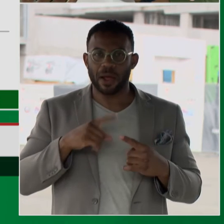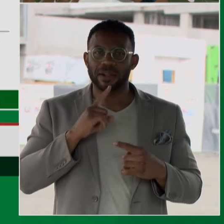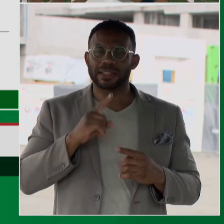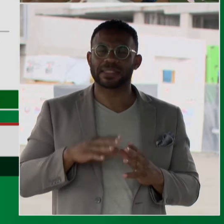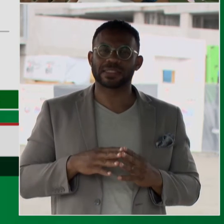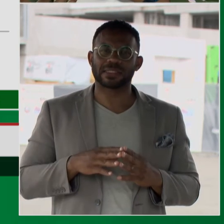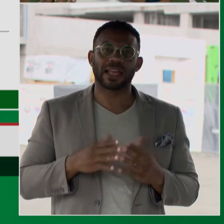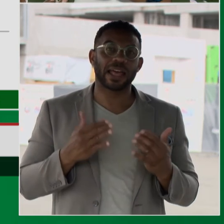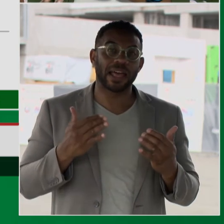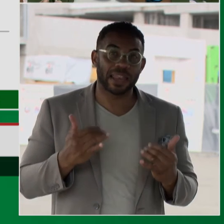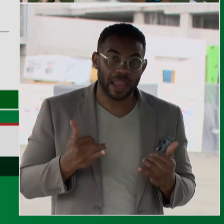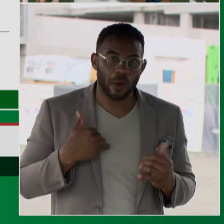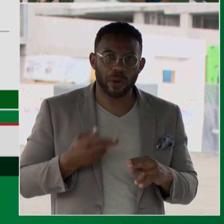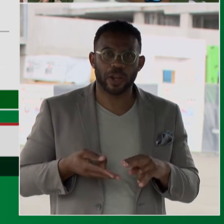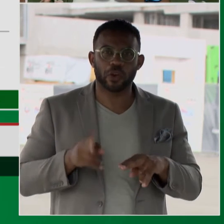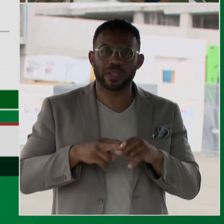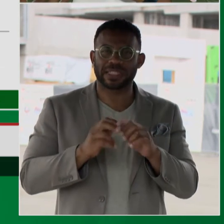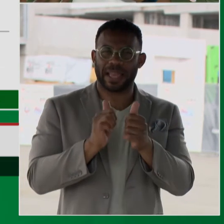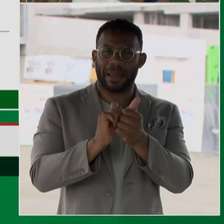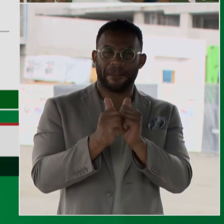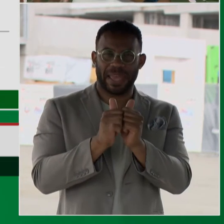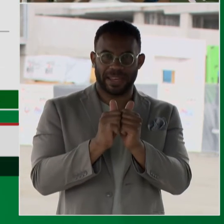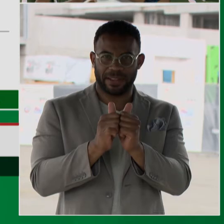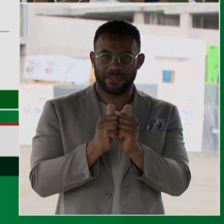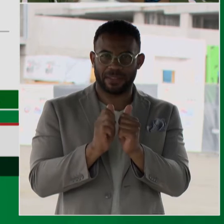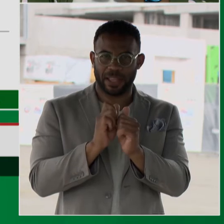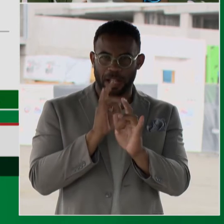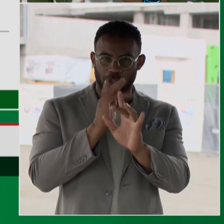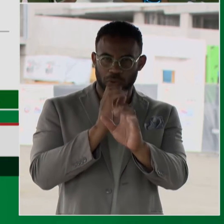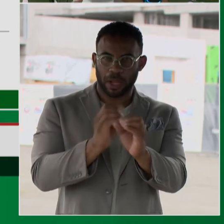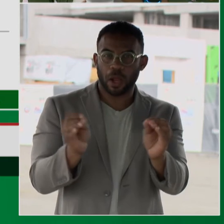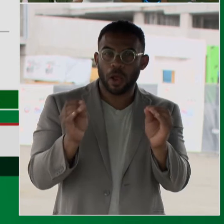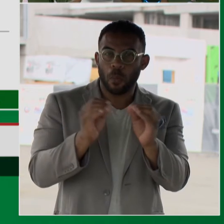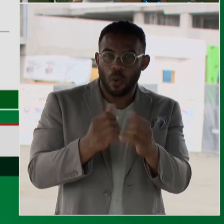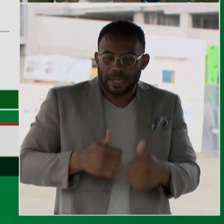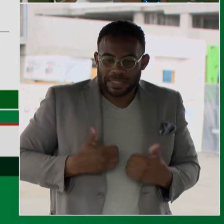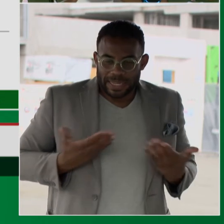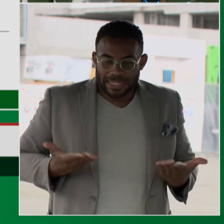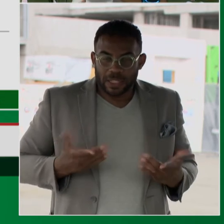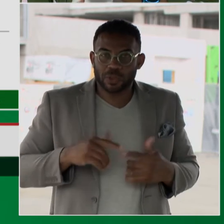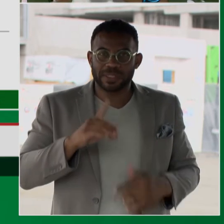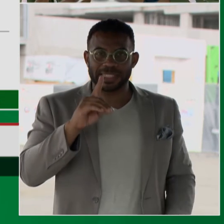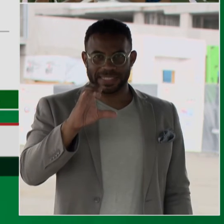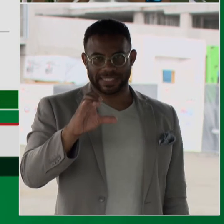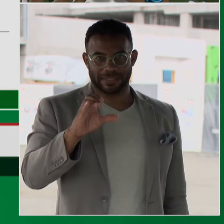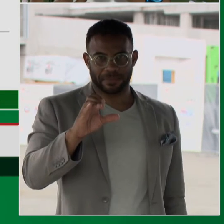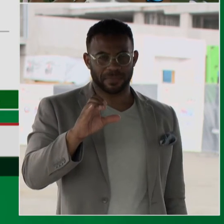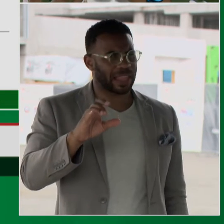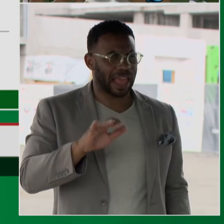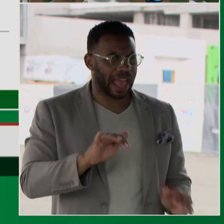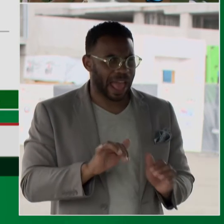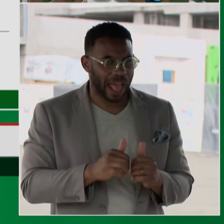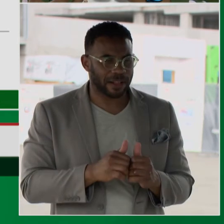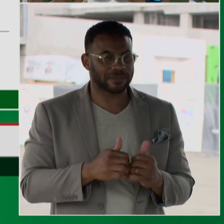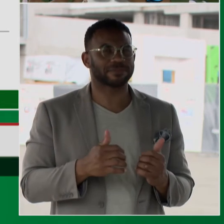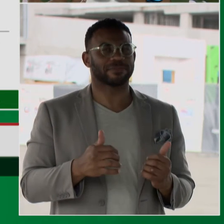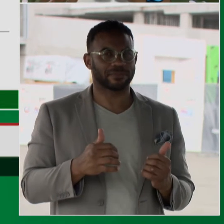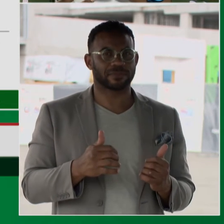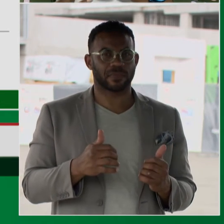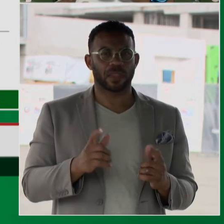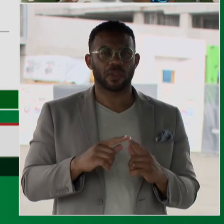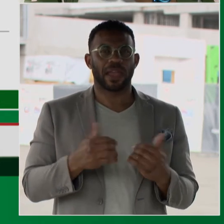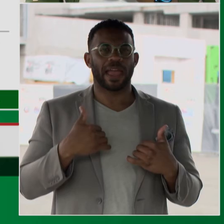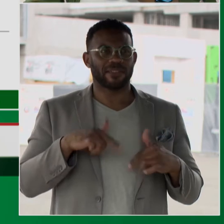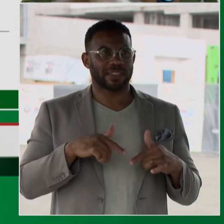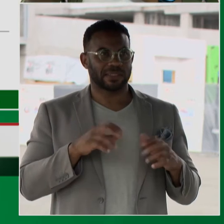is now we're increasing our competitiveness in attracting more tenants here to DC. In addition to,